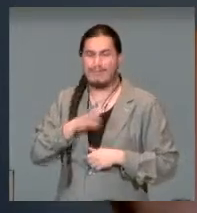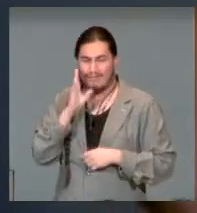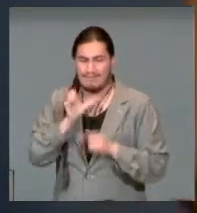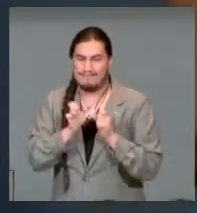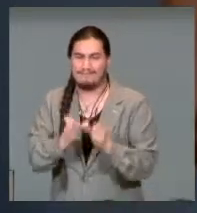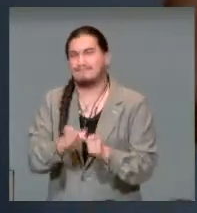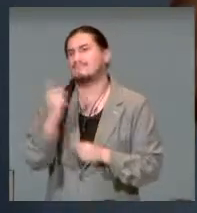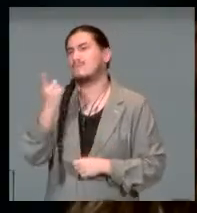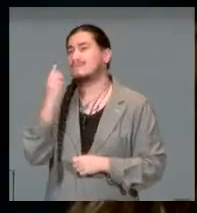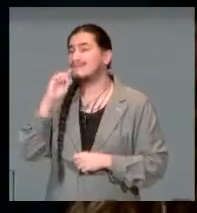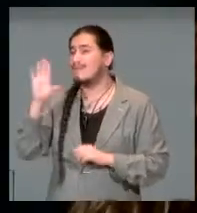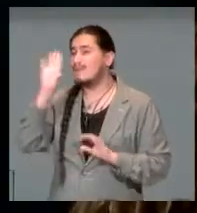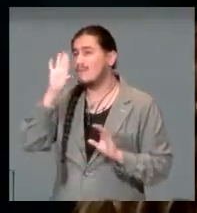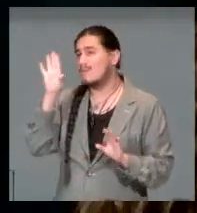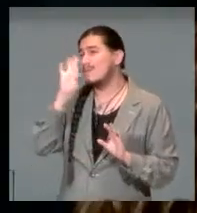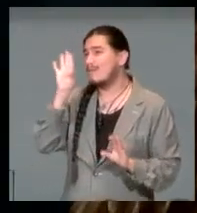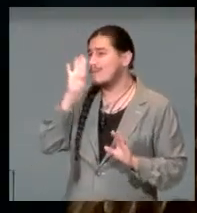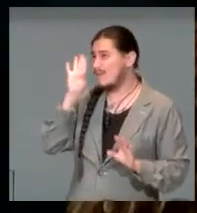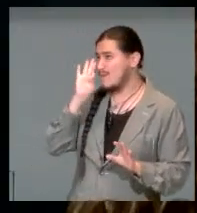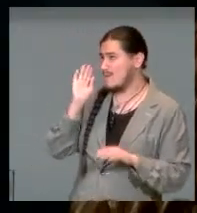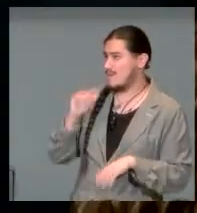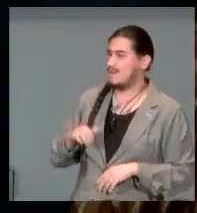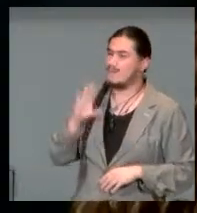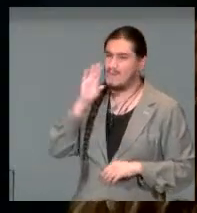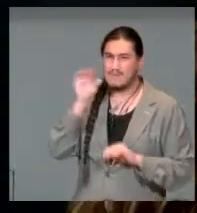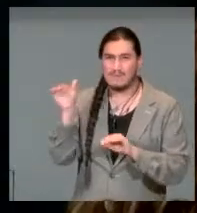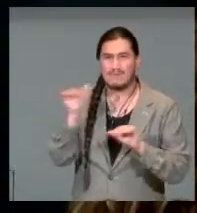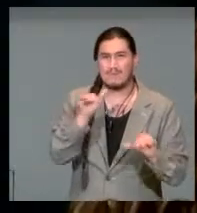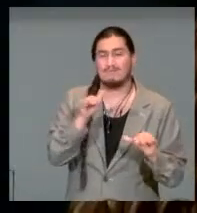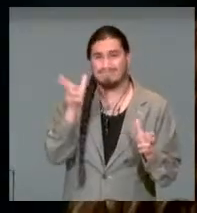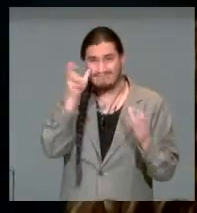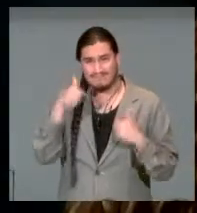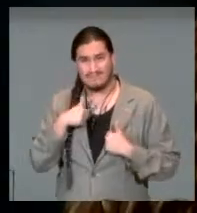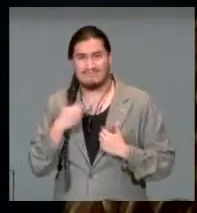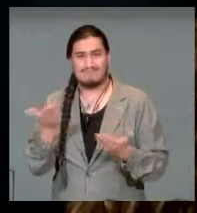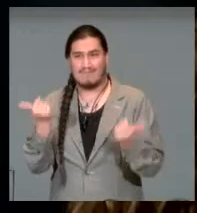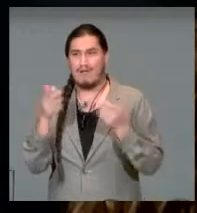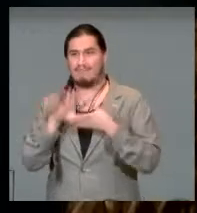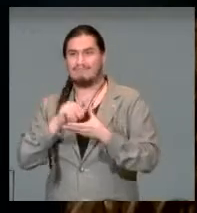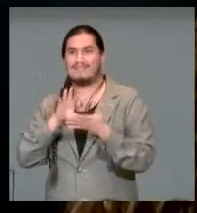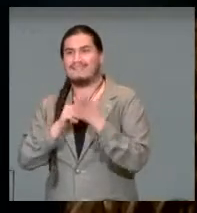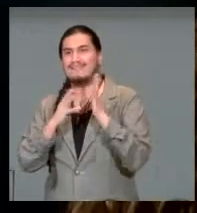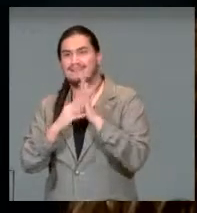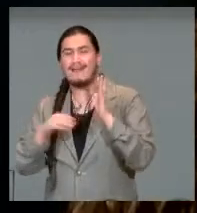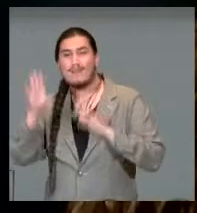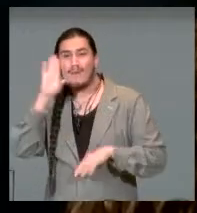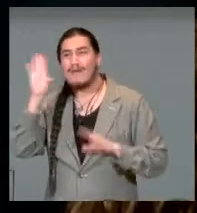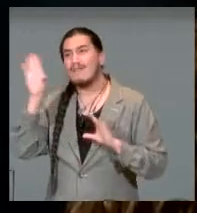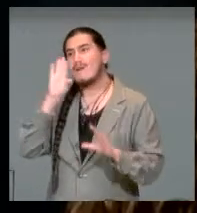Somebody say hello, hello, hello, help me out. Somebody say